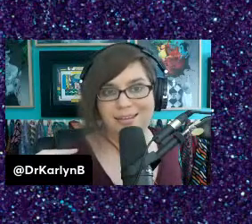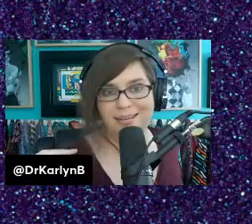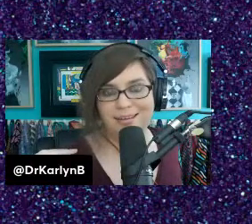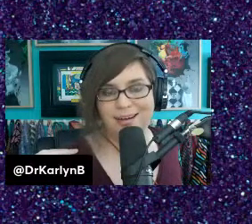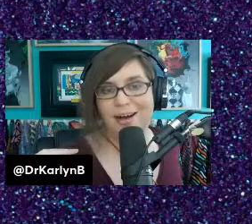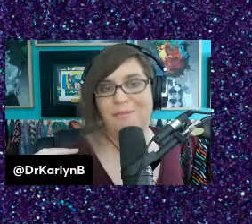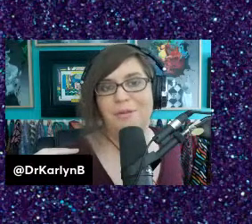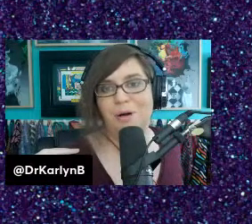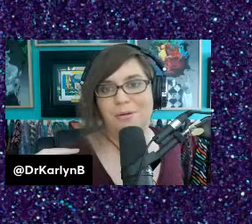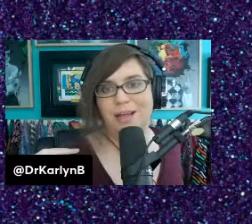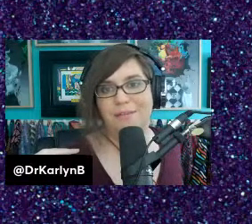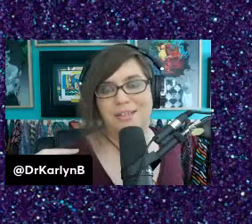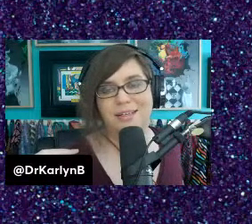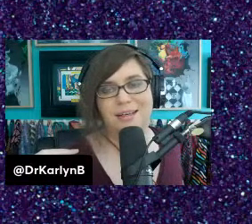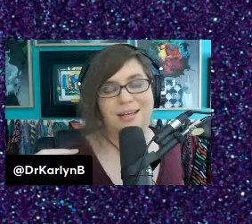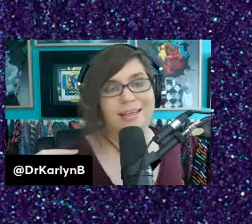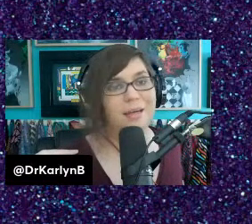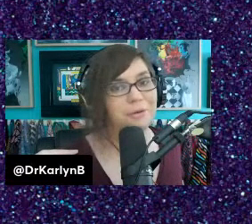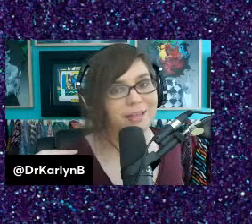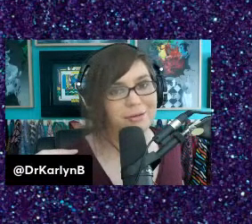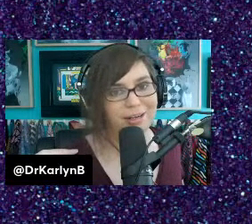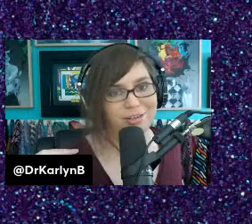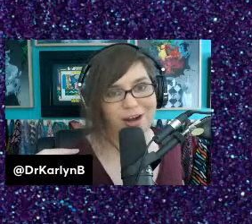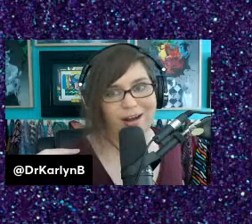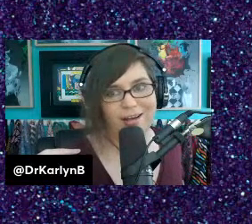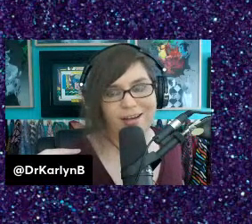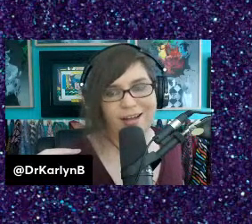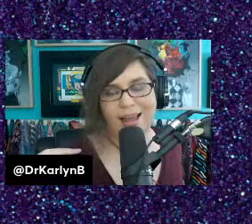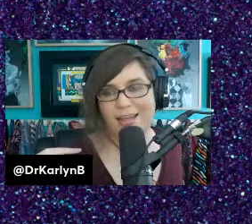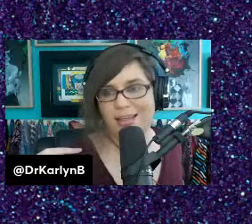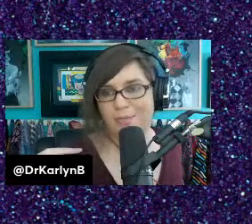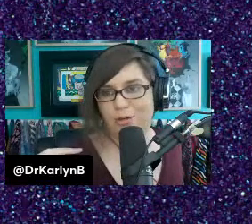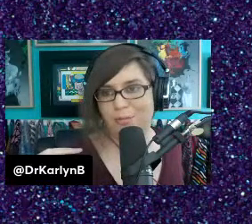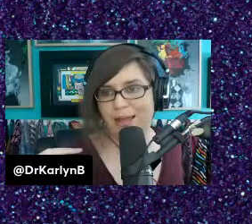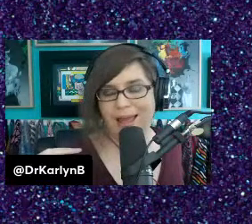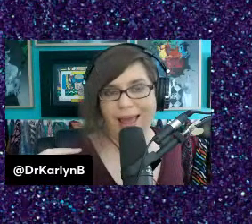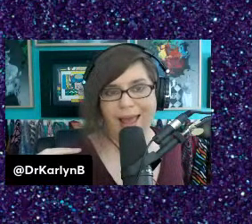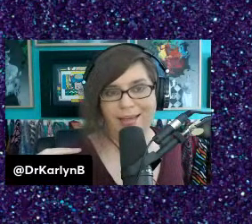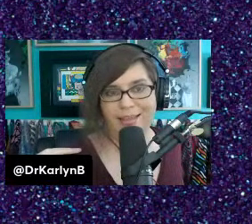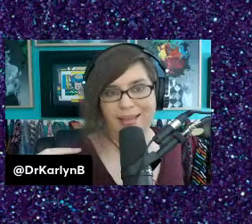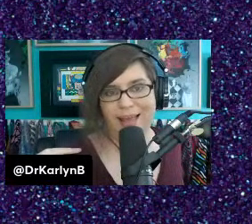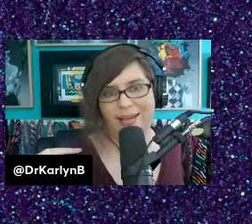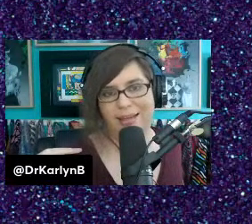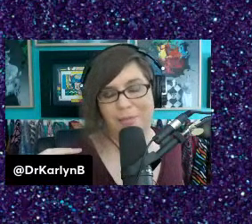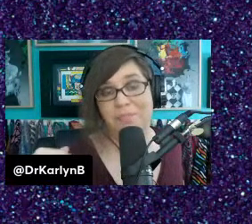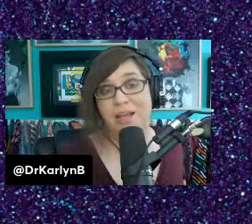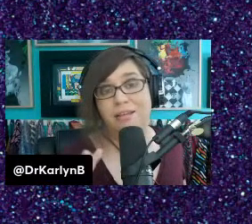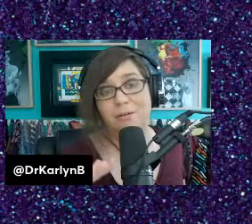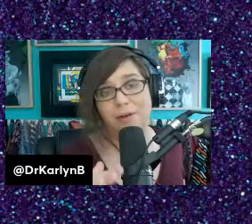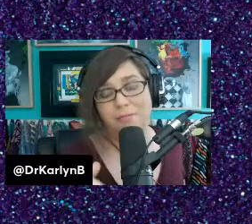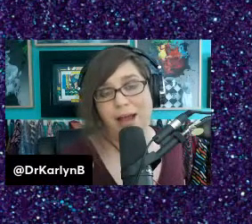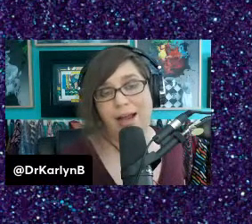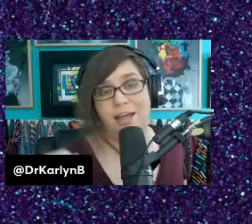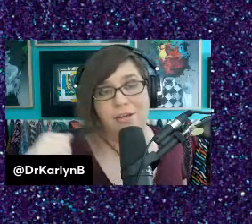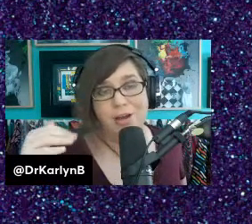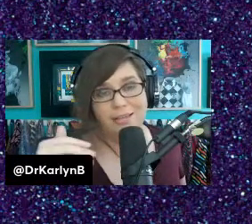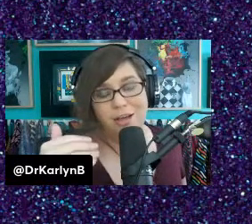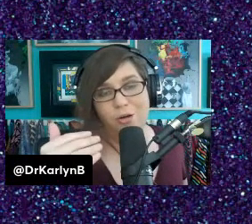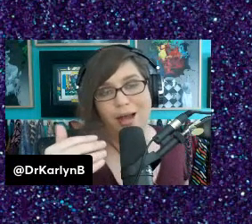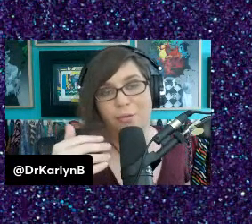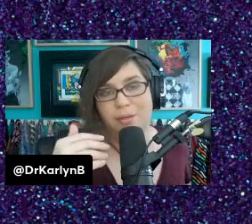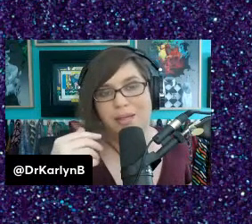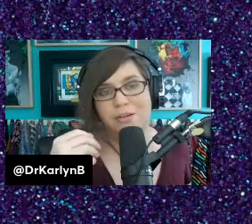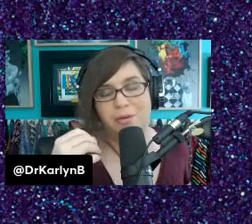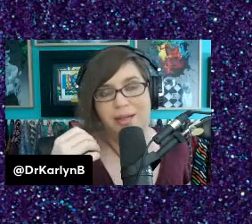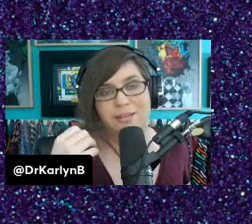saints of the woke left, Kimberly Crenshaw and Ibram X. Kendi. So fun fact, you guys